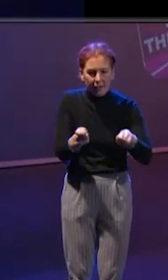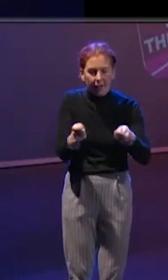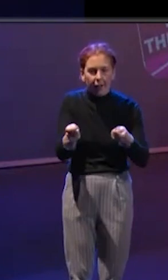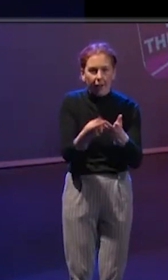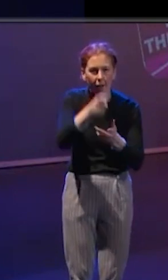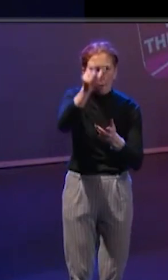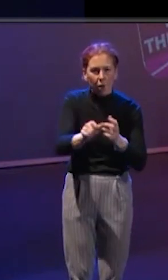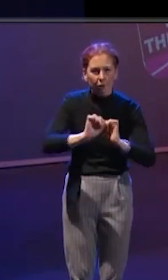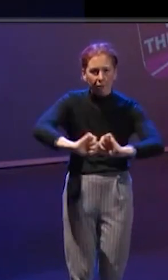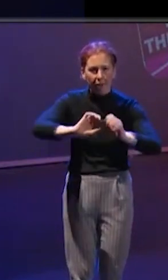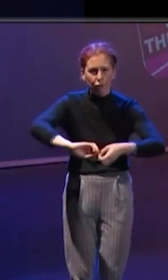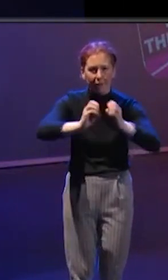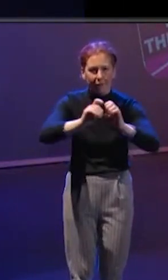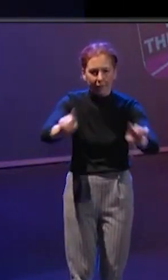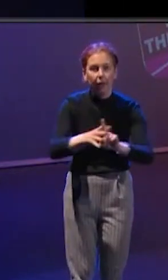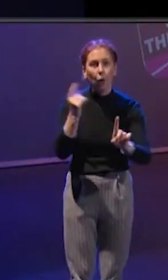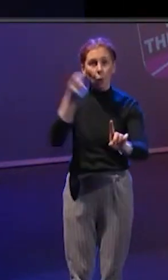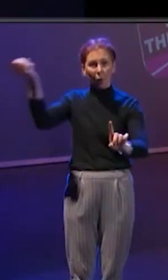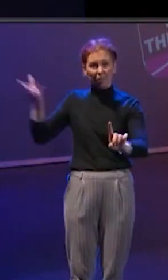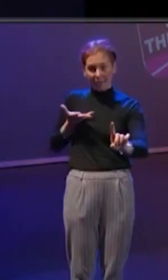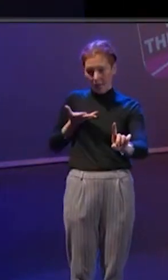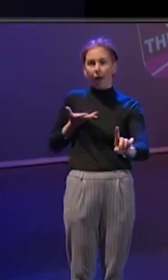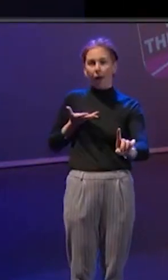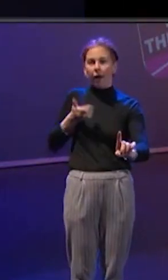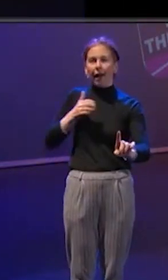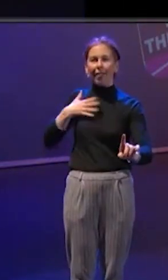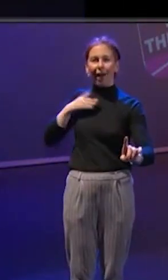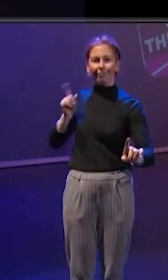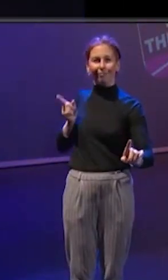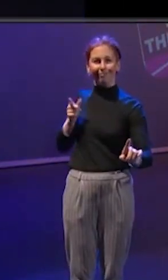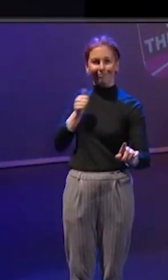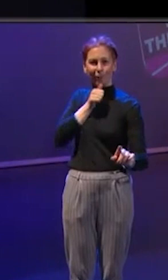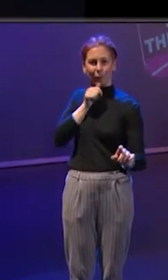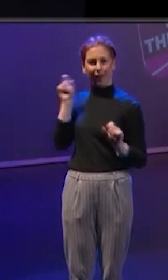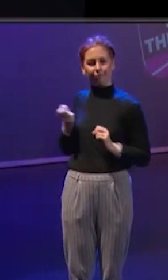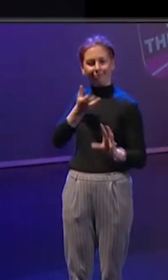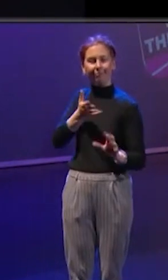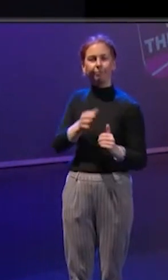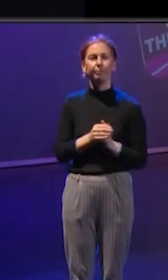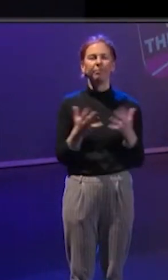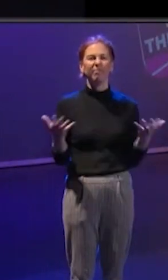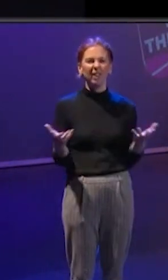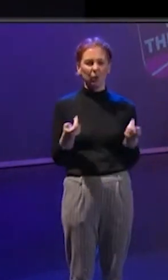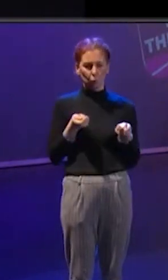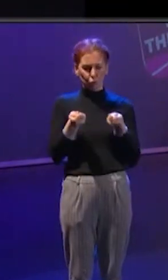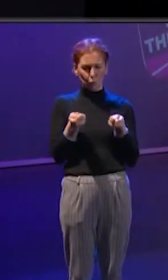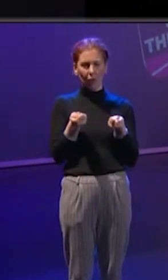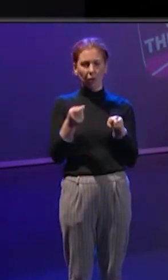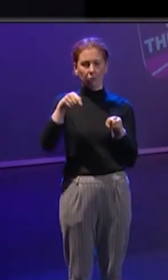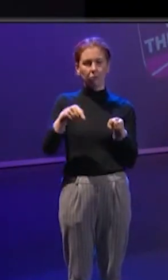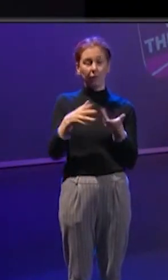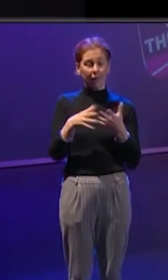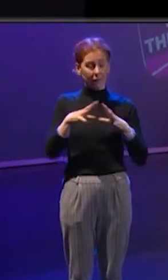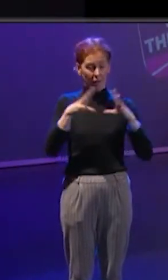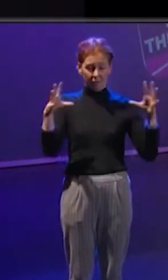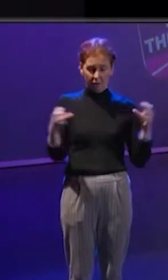told me that, but whoever it was very useful. Yeah, and I think for me, a producer straddles all aspects of a